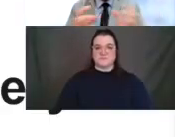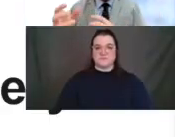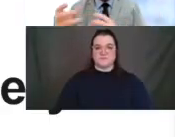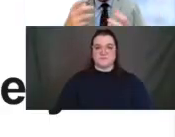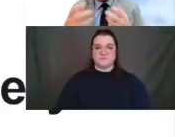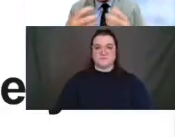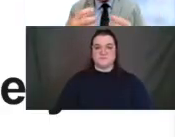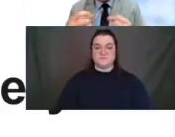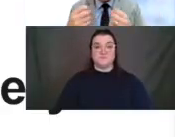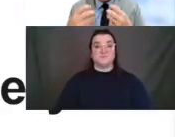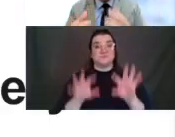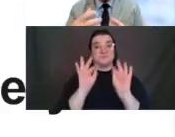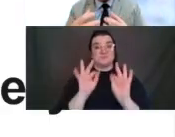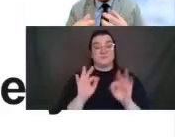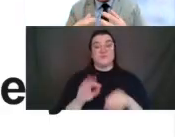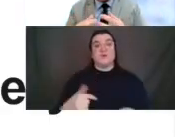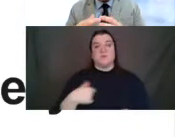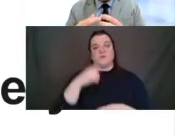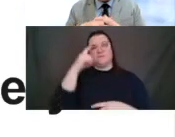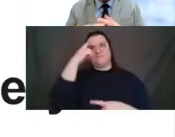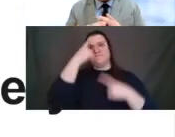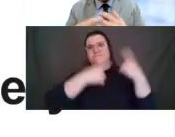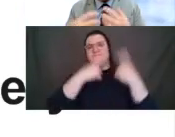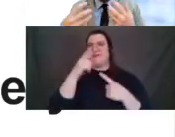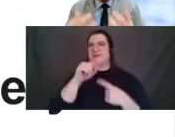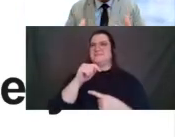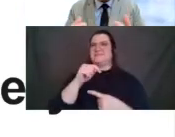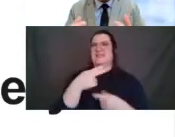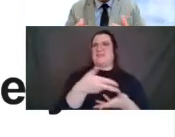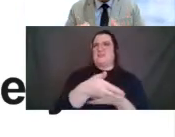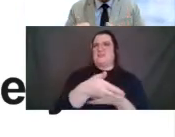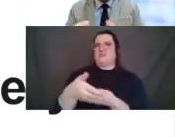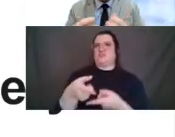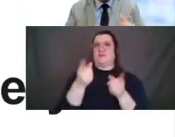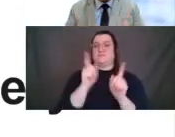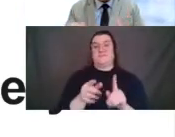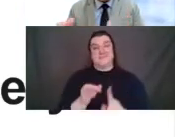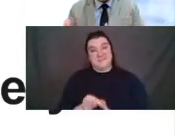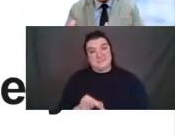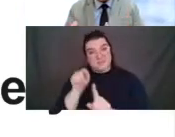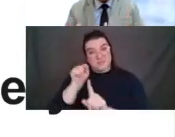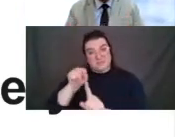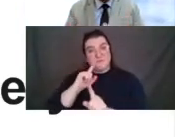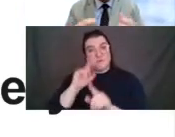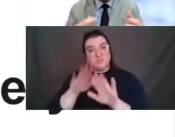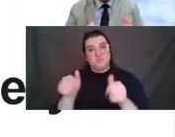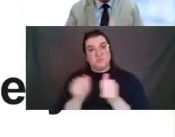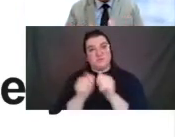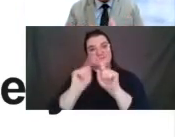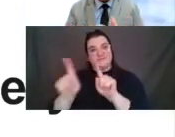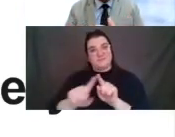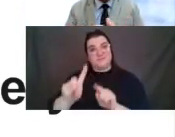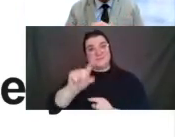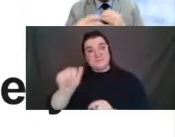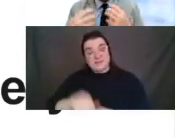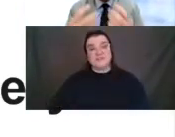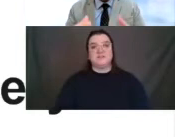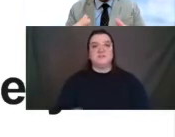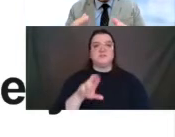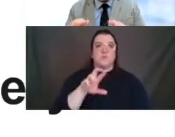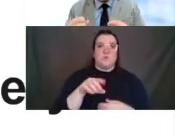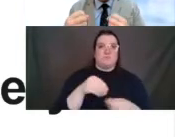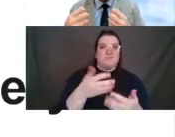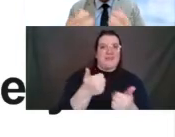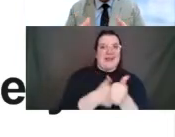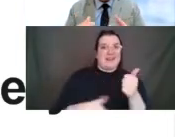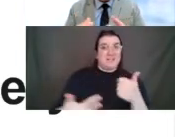So when we think about a lot of our telehealth interactions that happen, especially for children with different kinds of disabilities or presenting concerns, is a lot